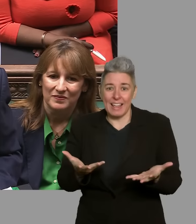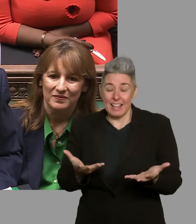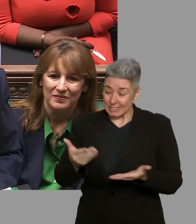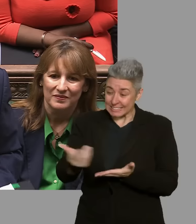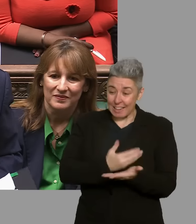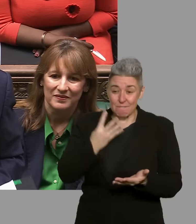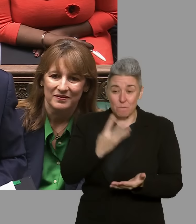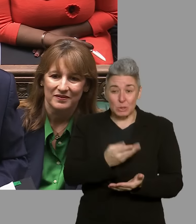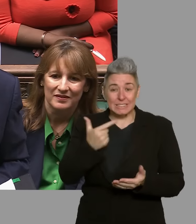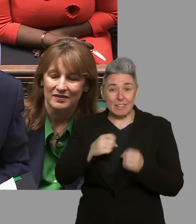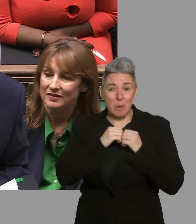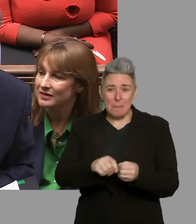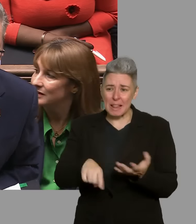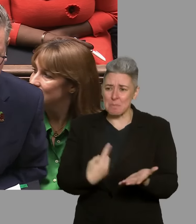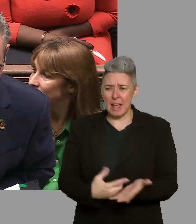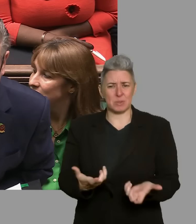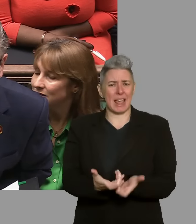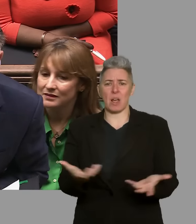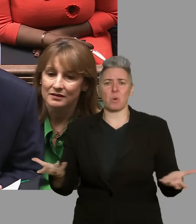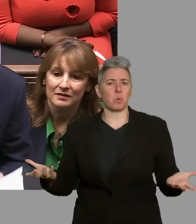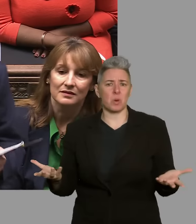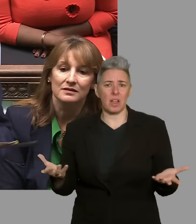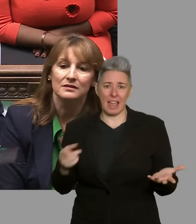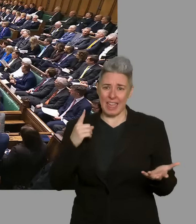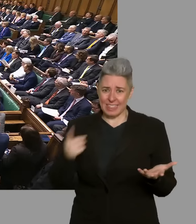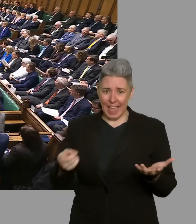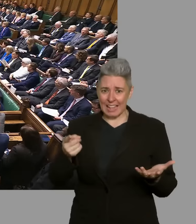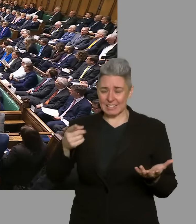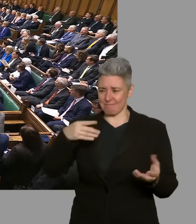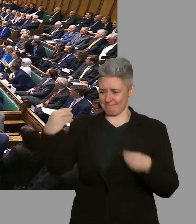up, investment up, mortgages down.